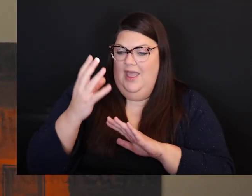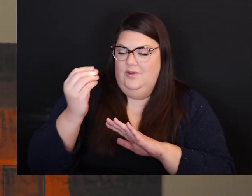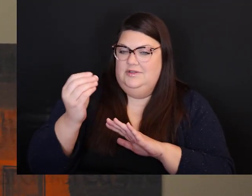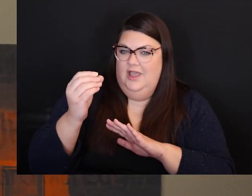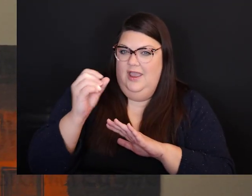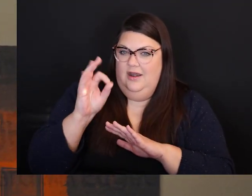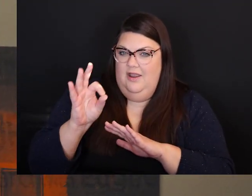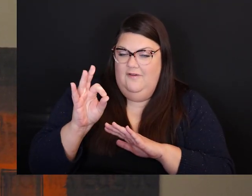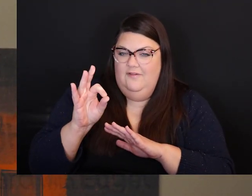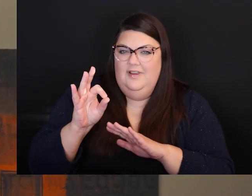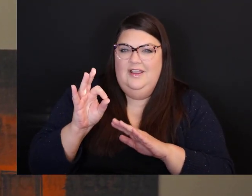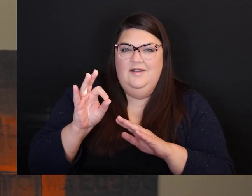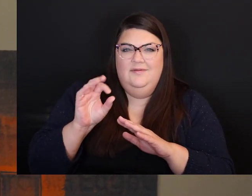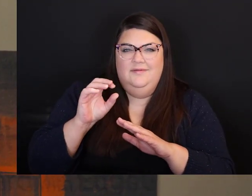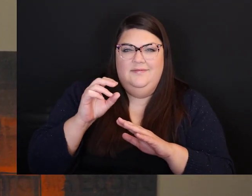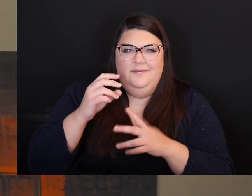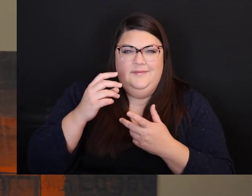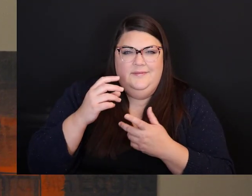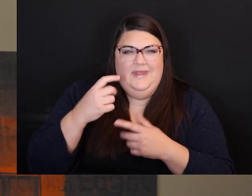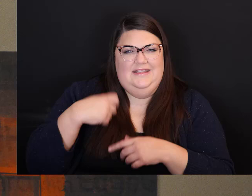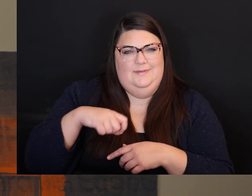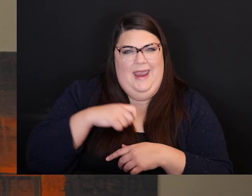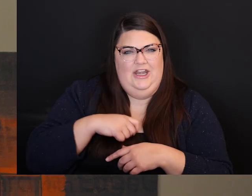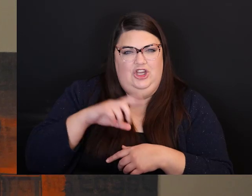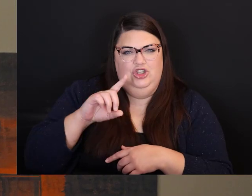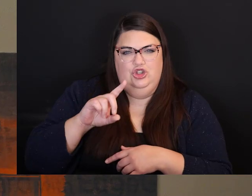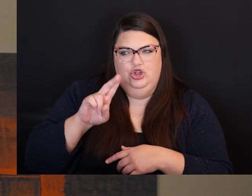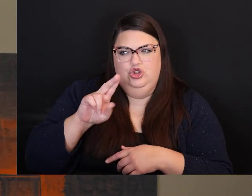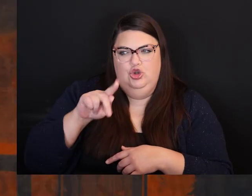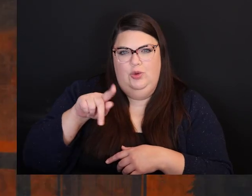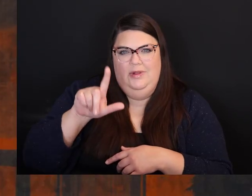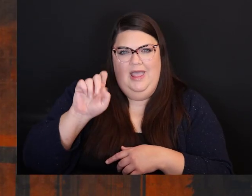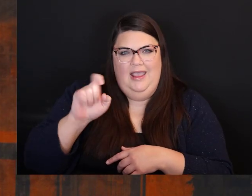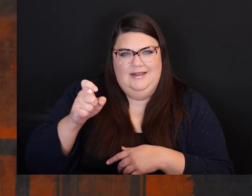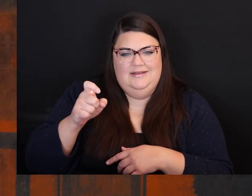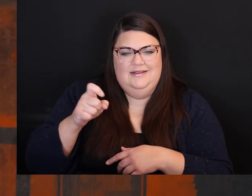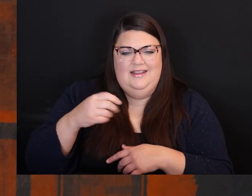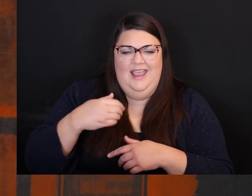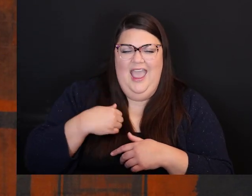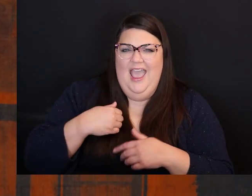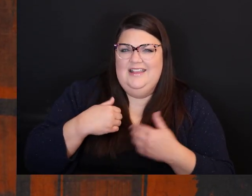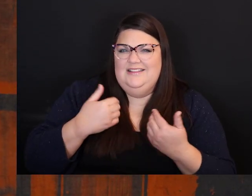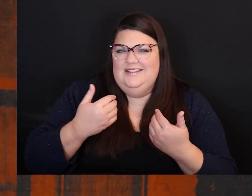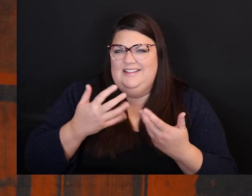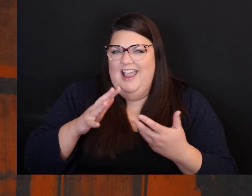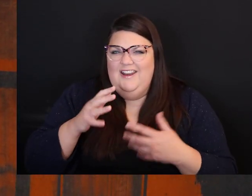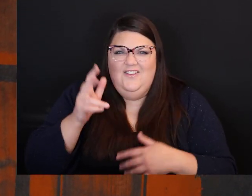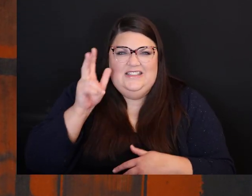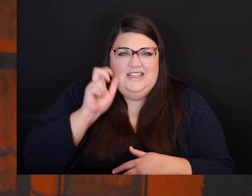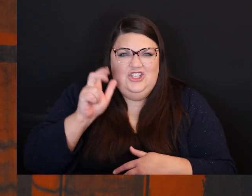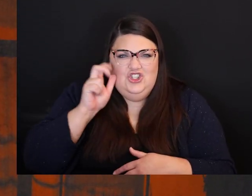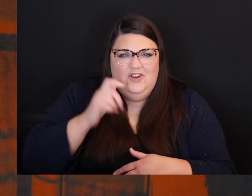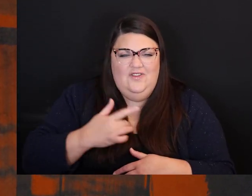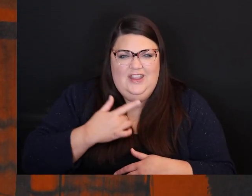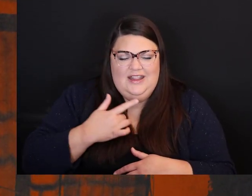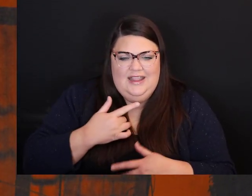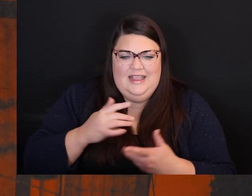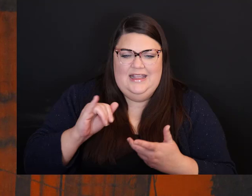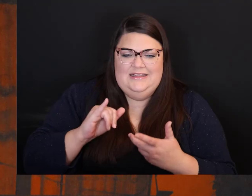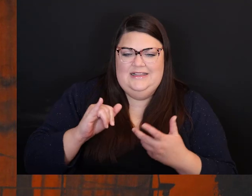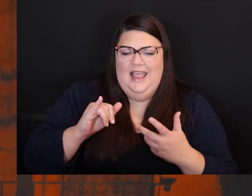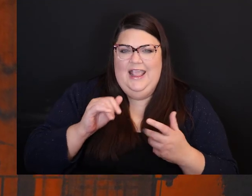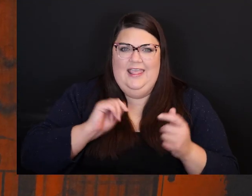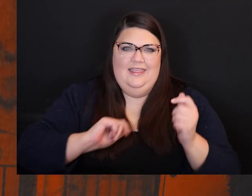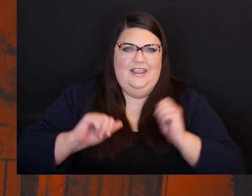the outside of a Spanish duplex, and it has this kind of sinister feeling. It's